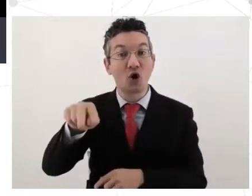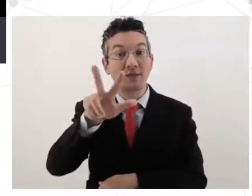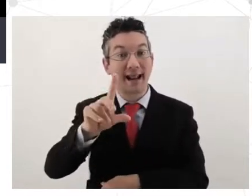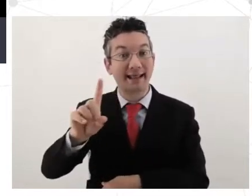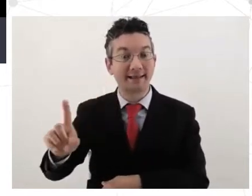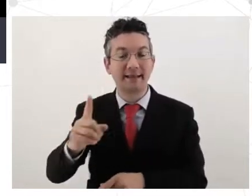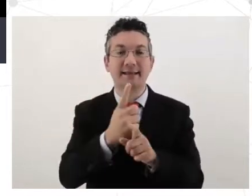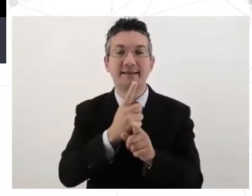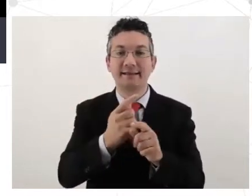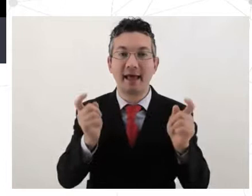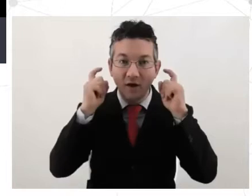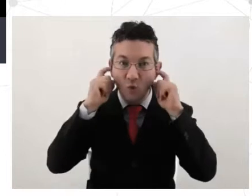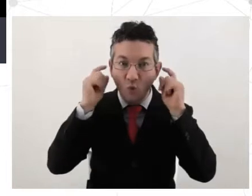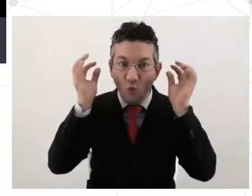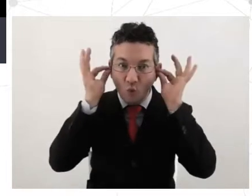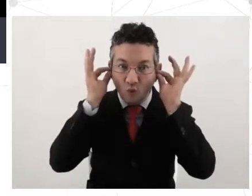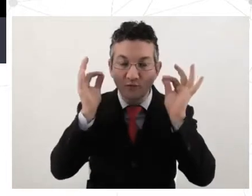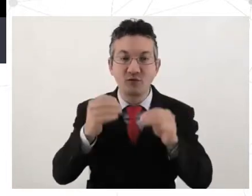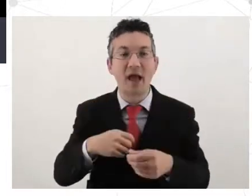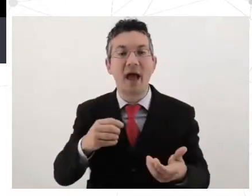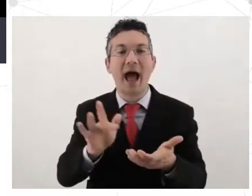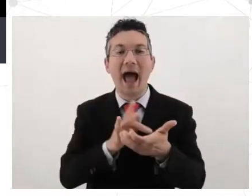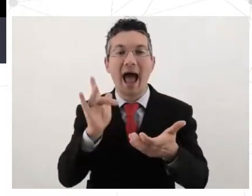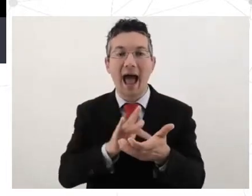like, because it is amazing.